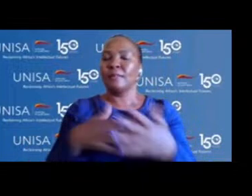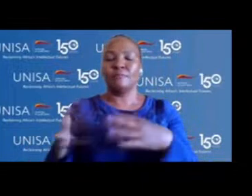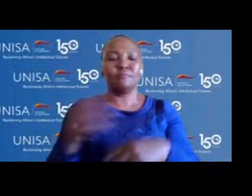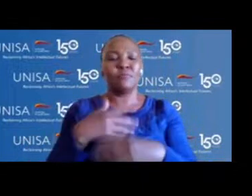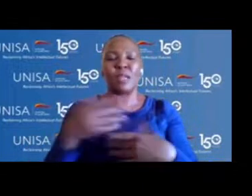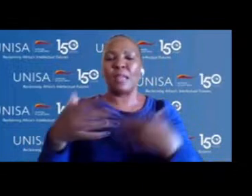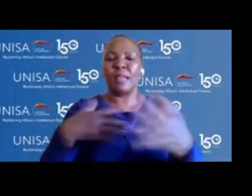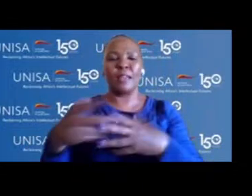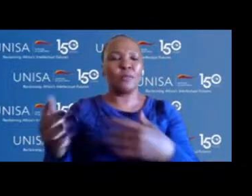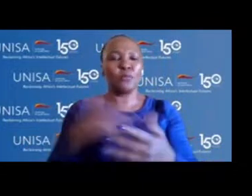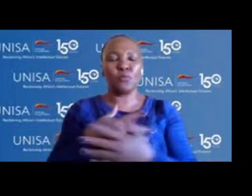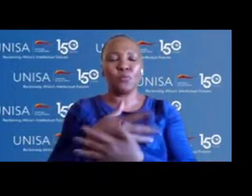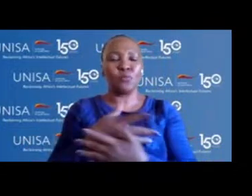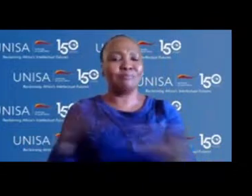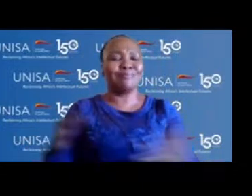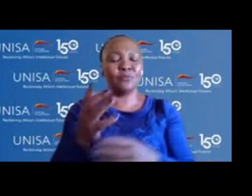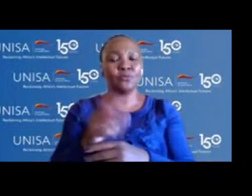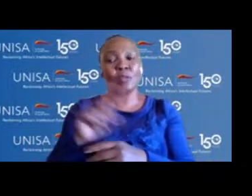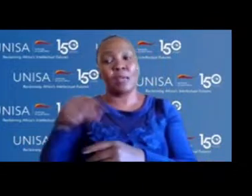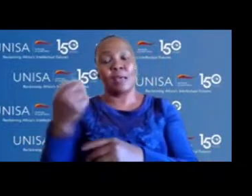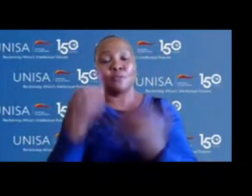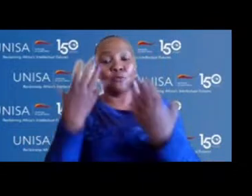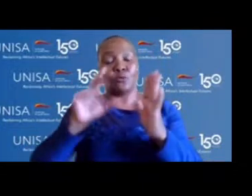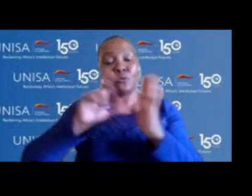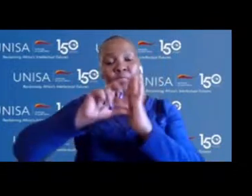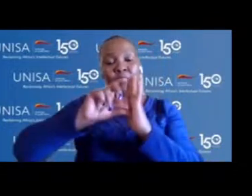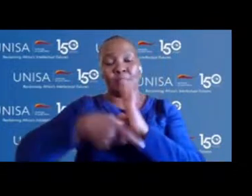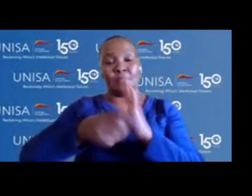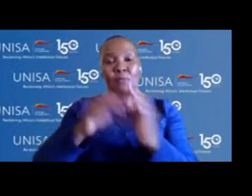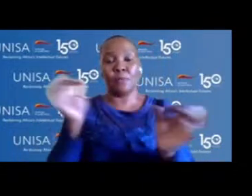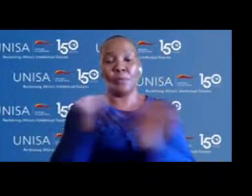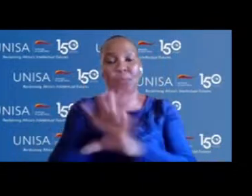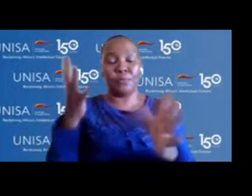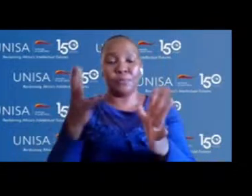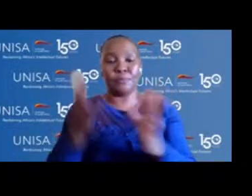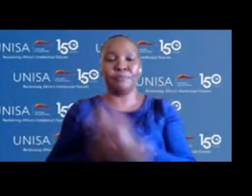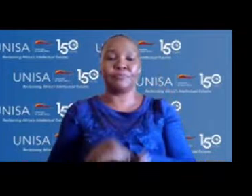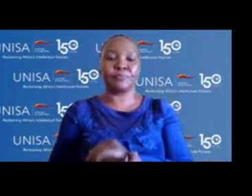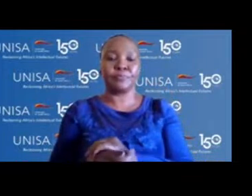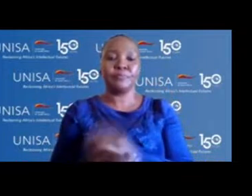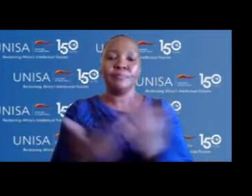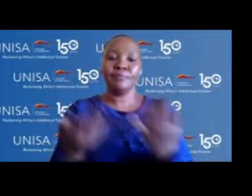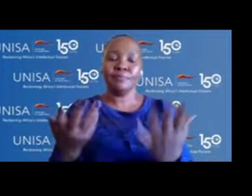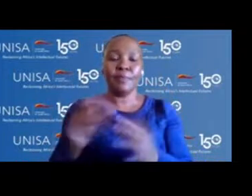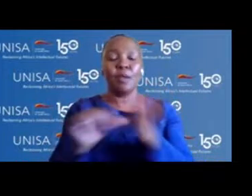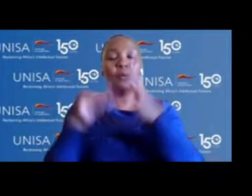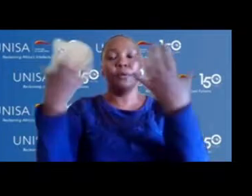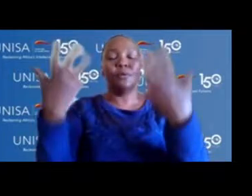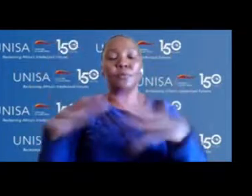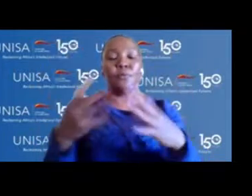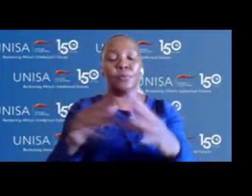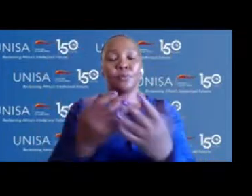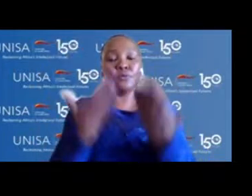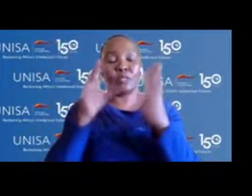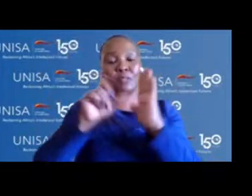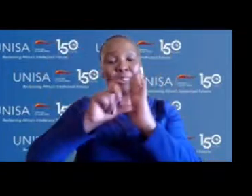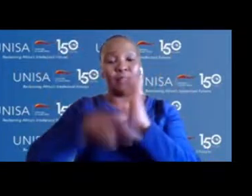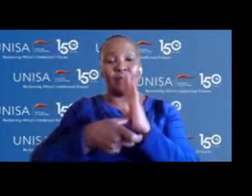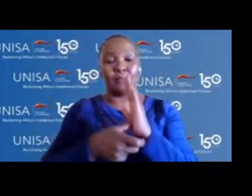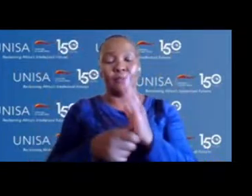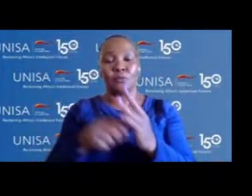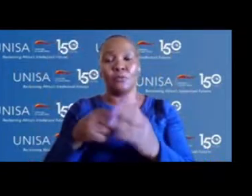inferior to students without disabilities. And it's important for students with disabilities